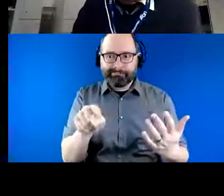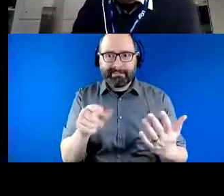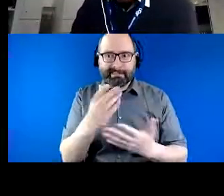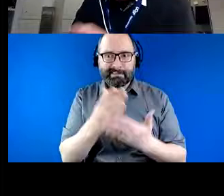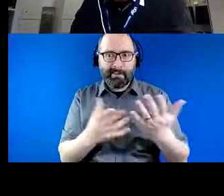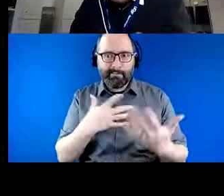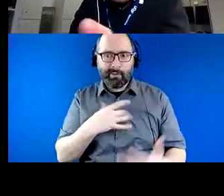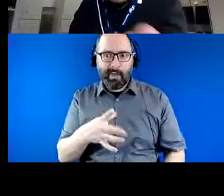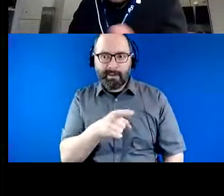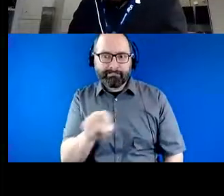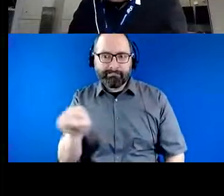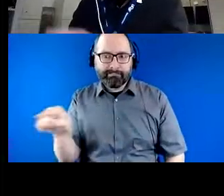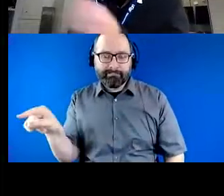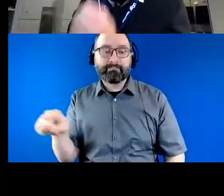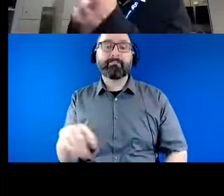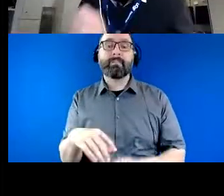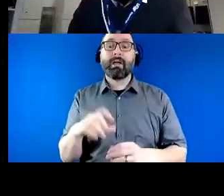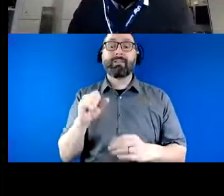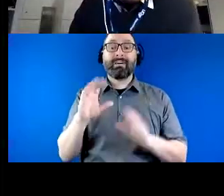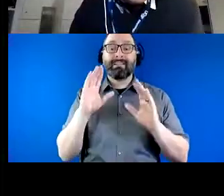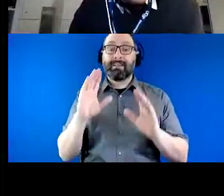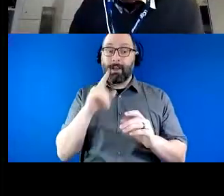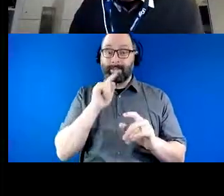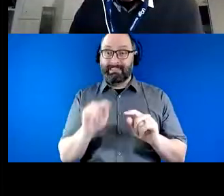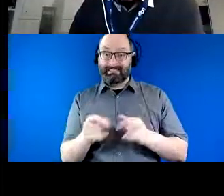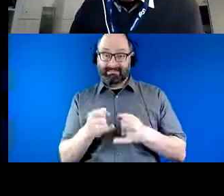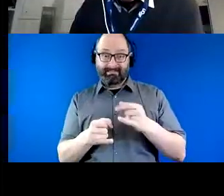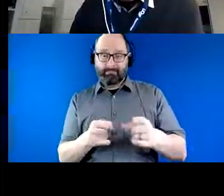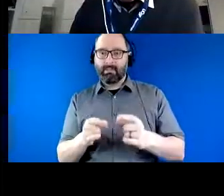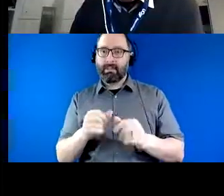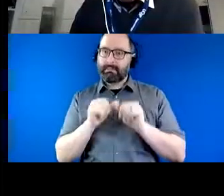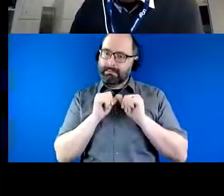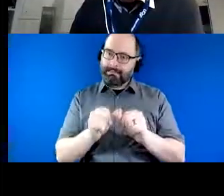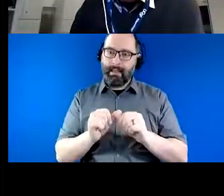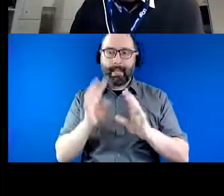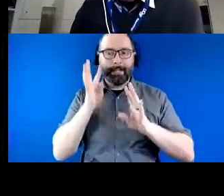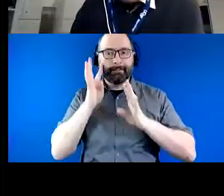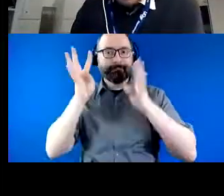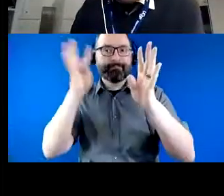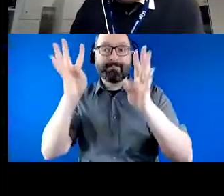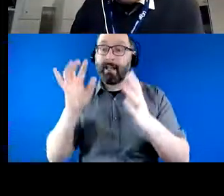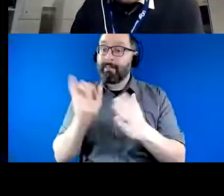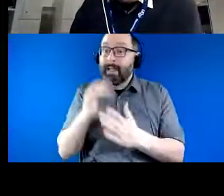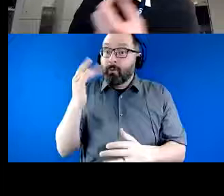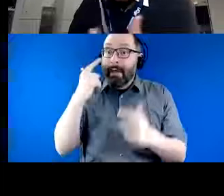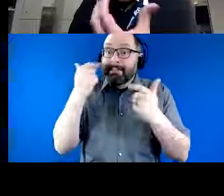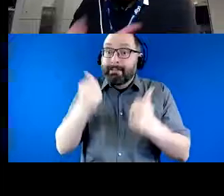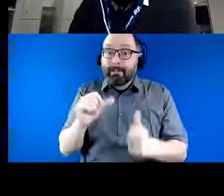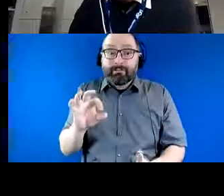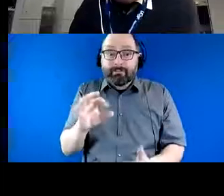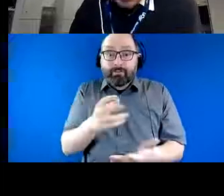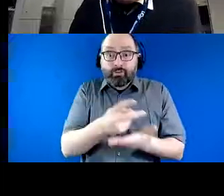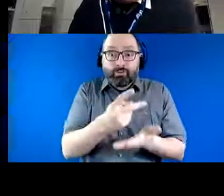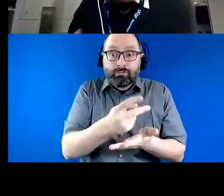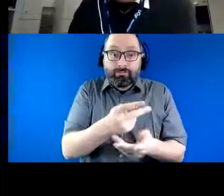know. And hear what I'm saying, stay creative. And this is what makes dementia treatment so fun, because it